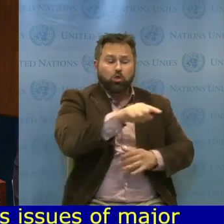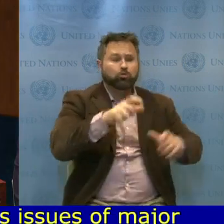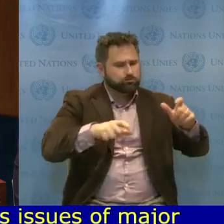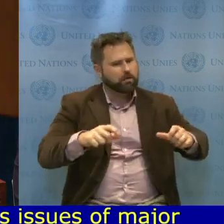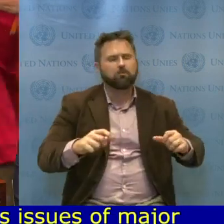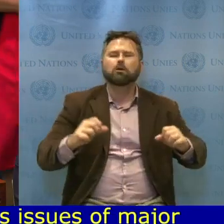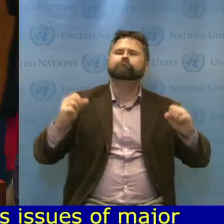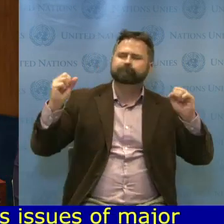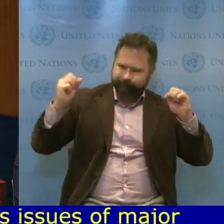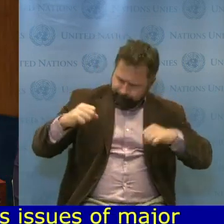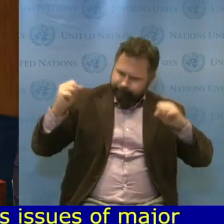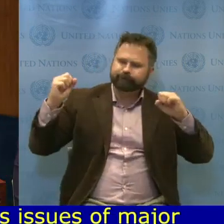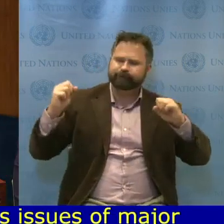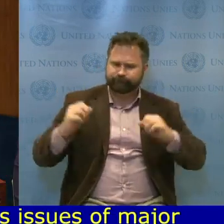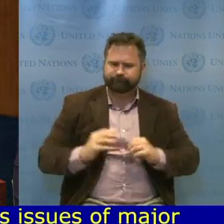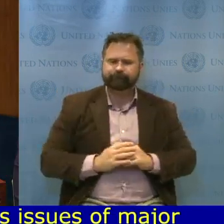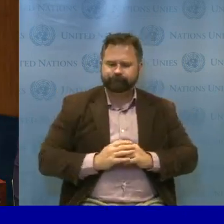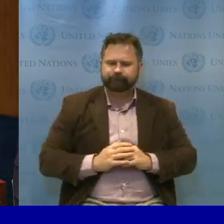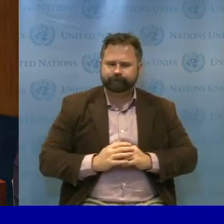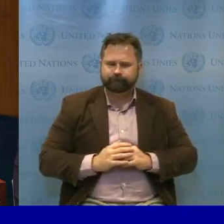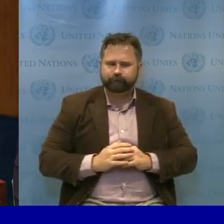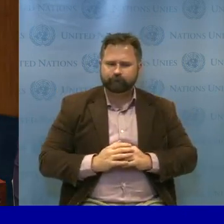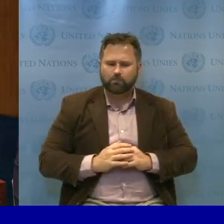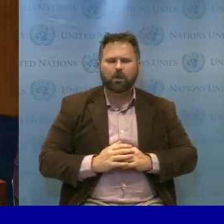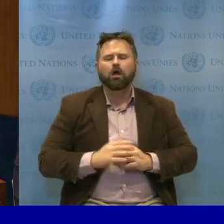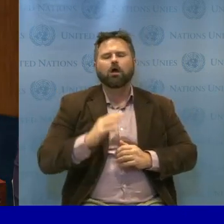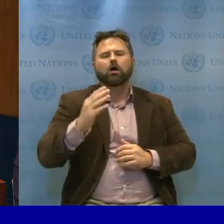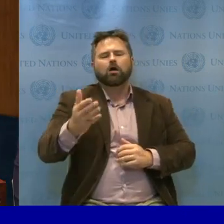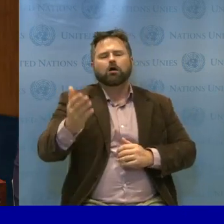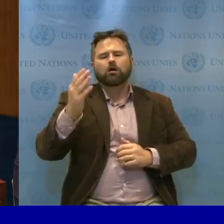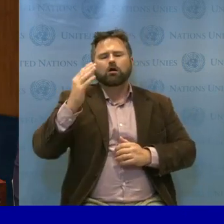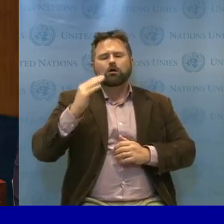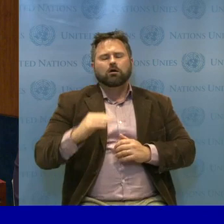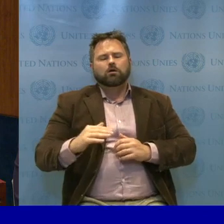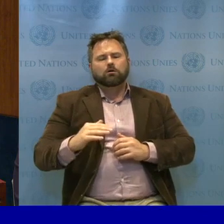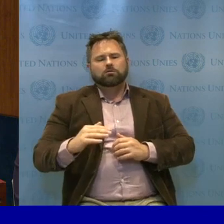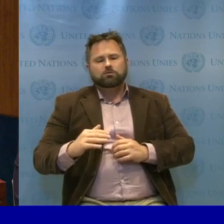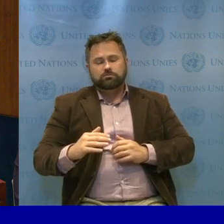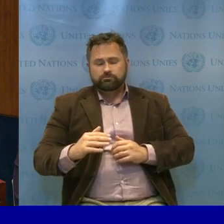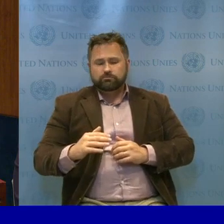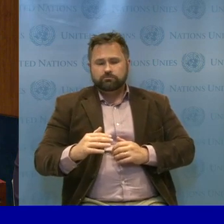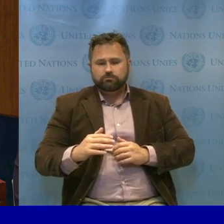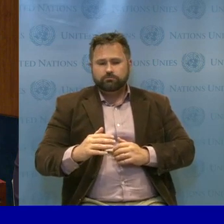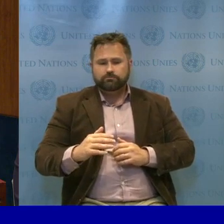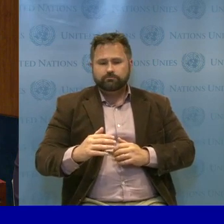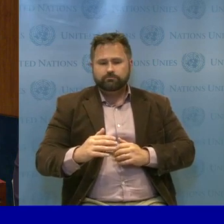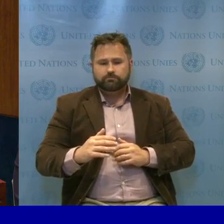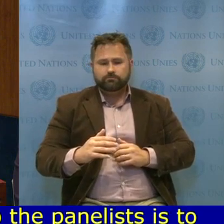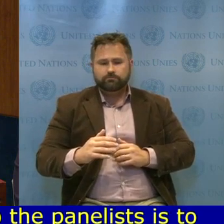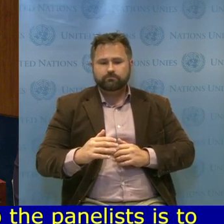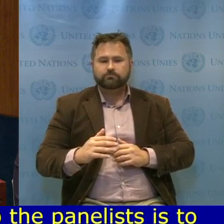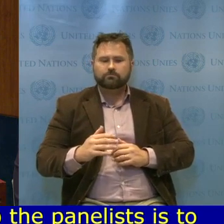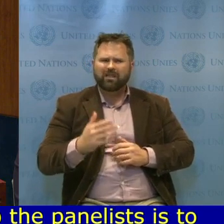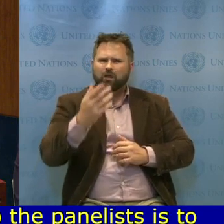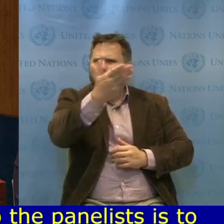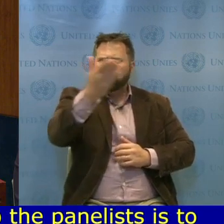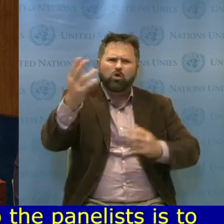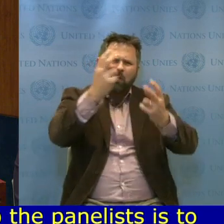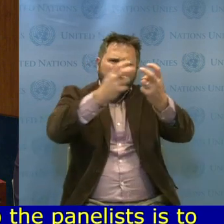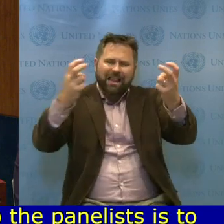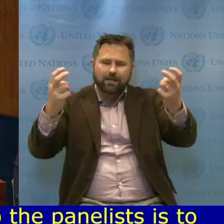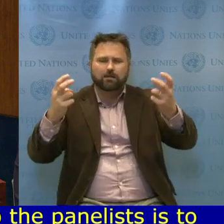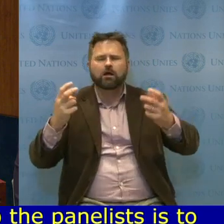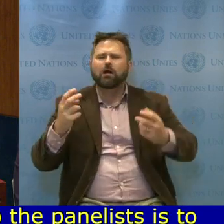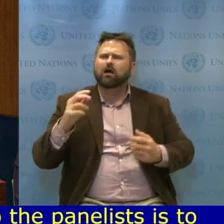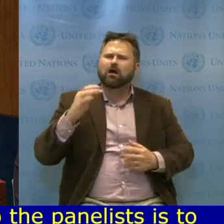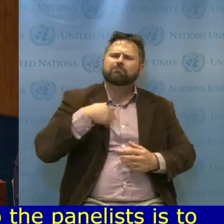what the state party could do in order to ensure that the mental health issues receive the much needed